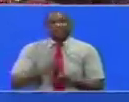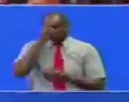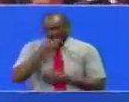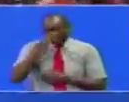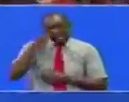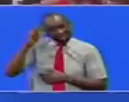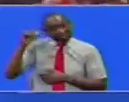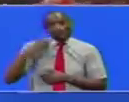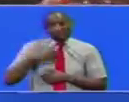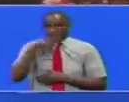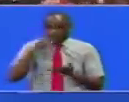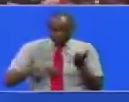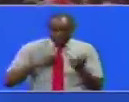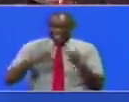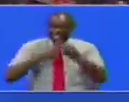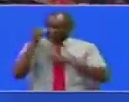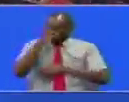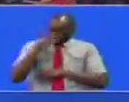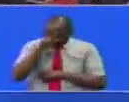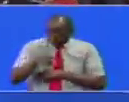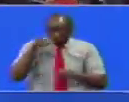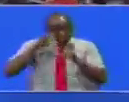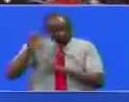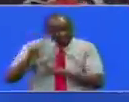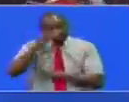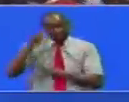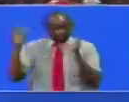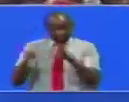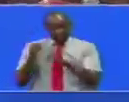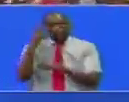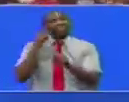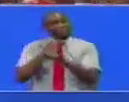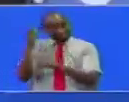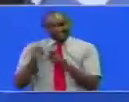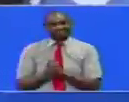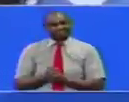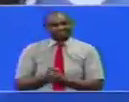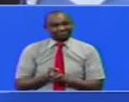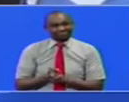Tharakanithi electorate cast over 90% of their votes for Jubilee in